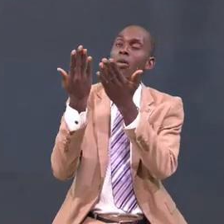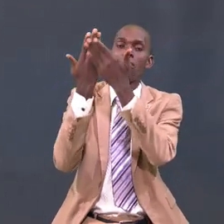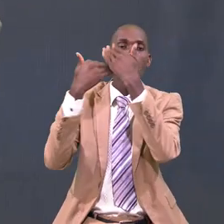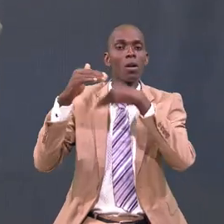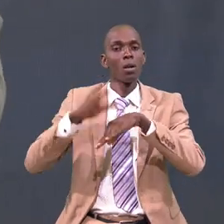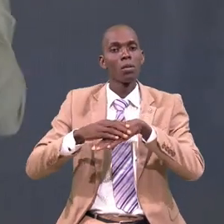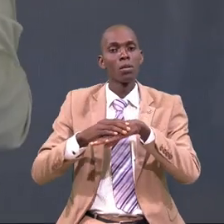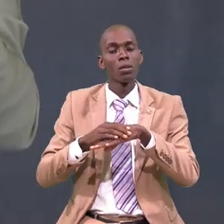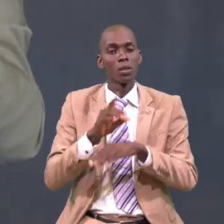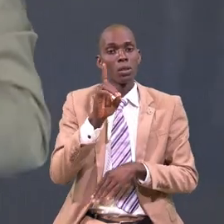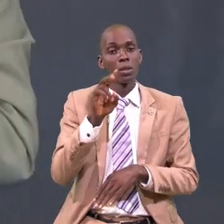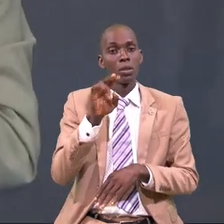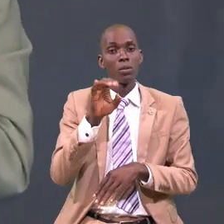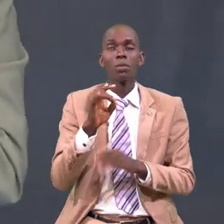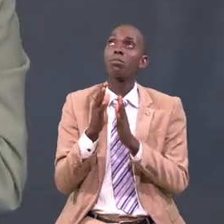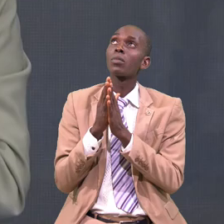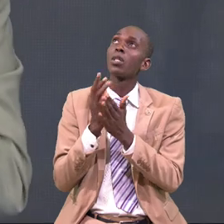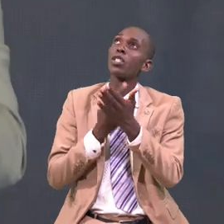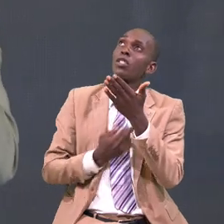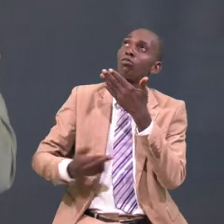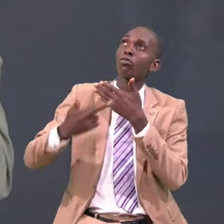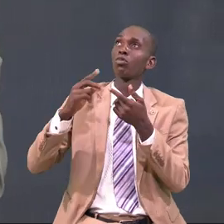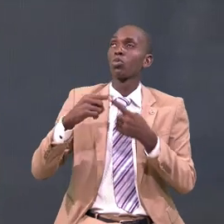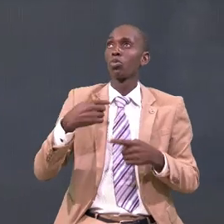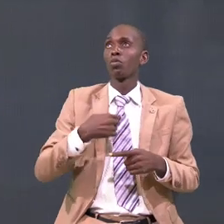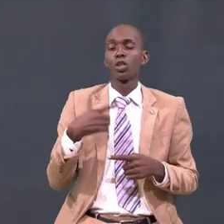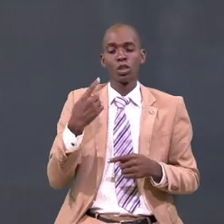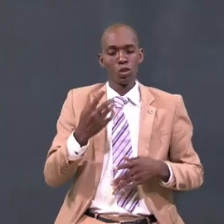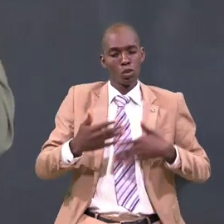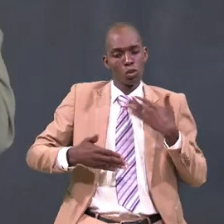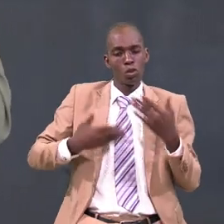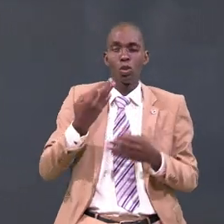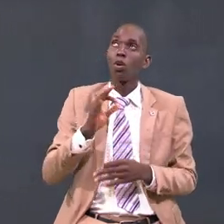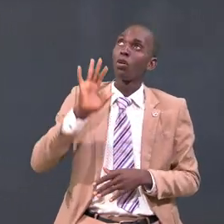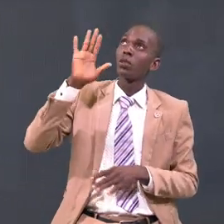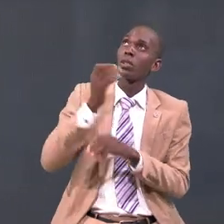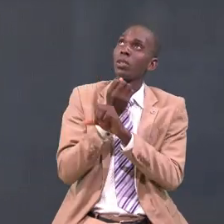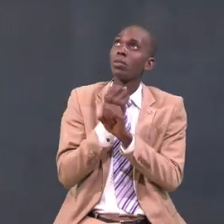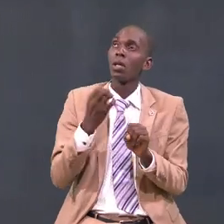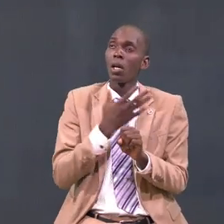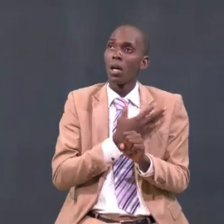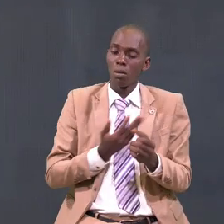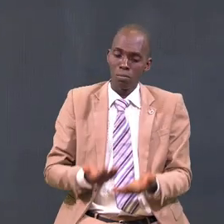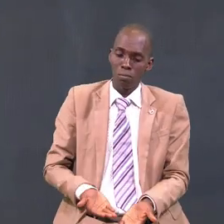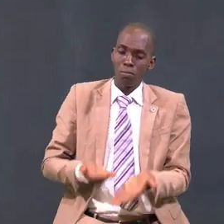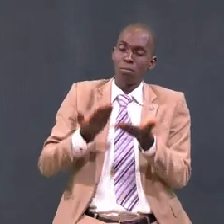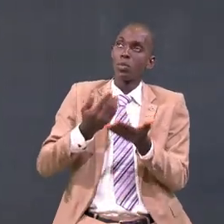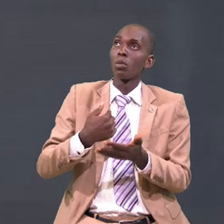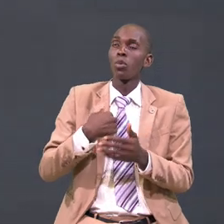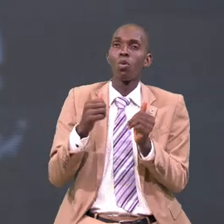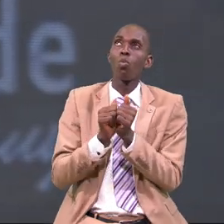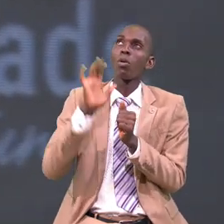Restore unto me the joy of thy salvation, and uphold me with thy free spirit.